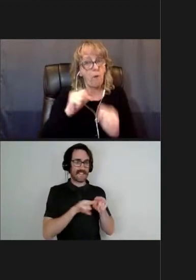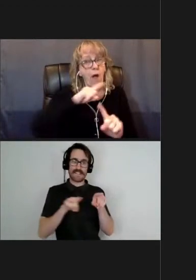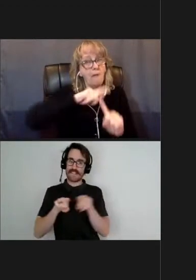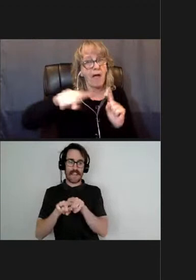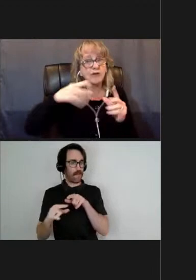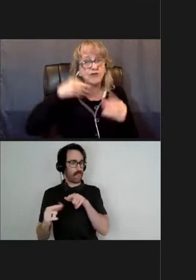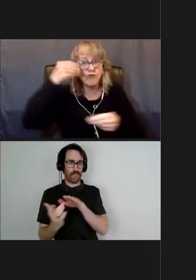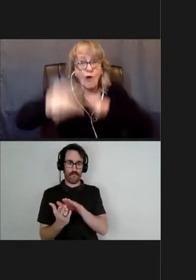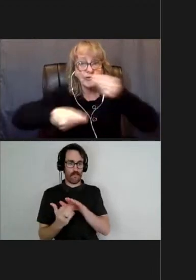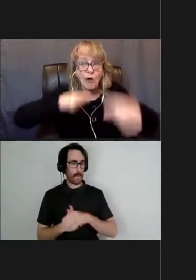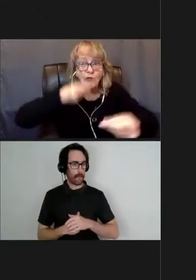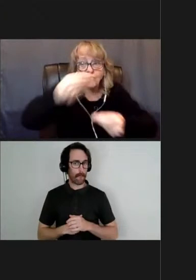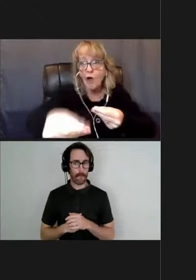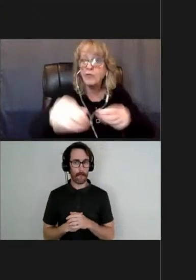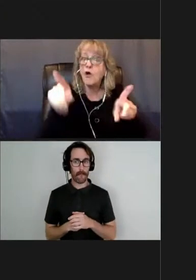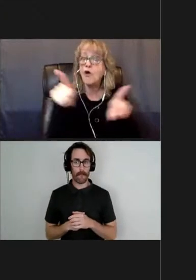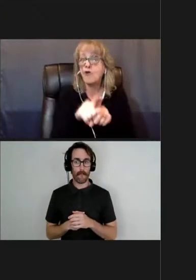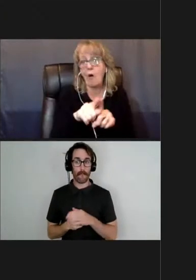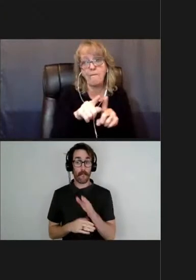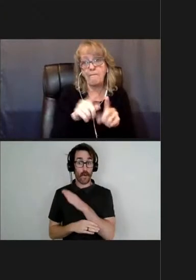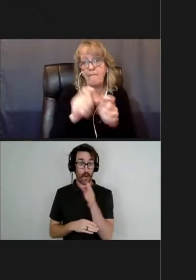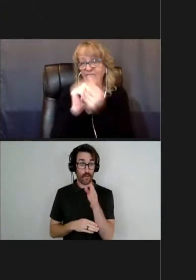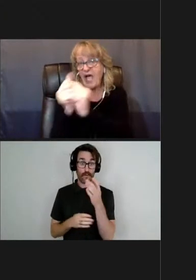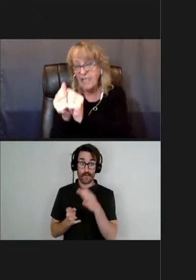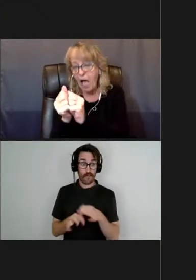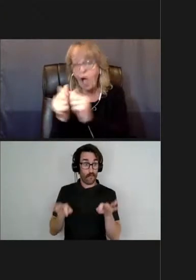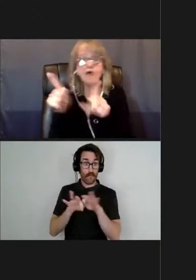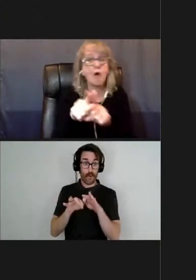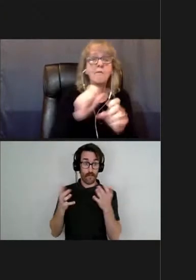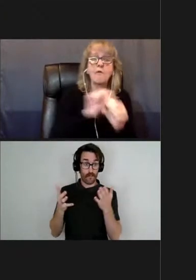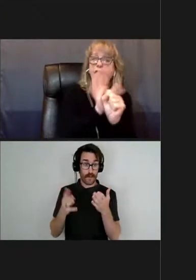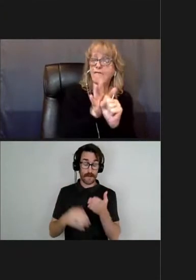The other piece here is that,